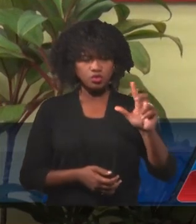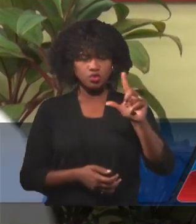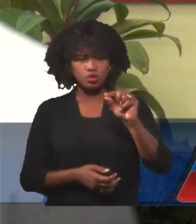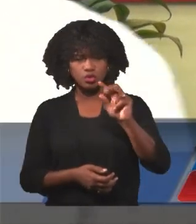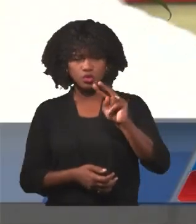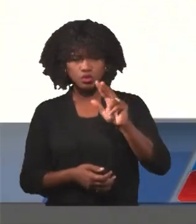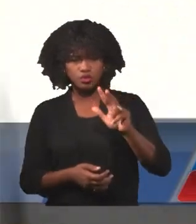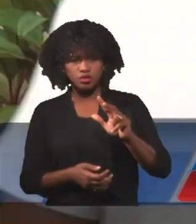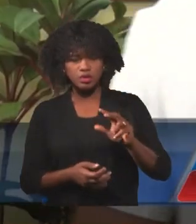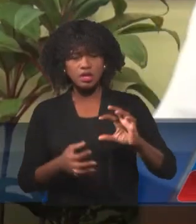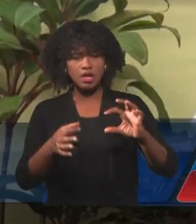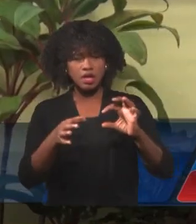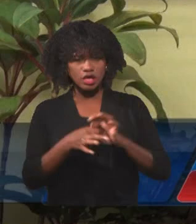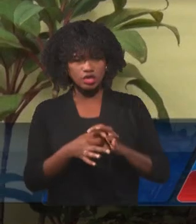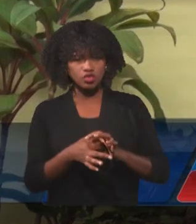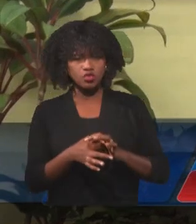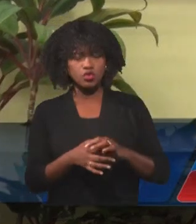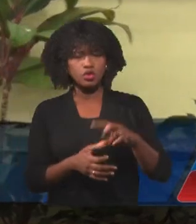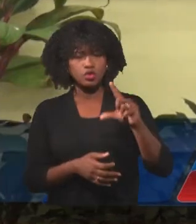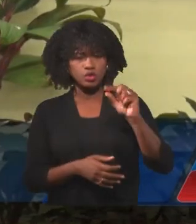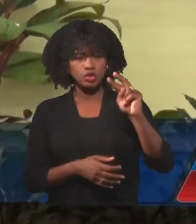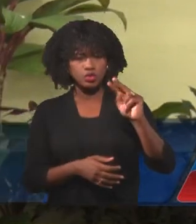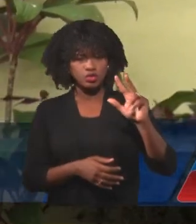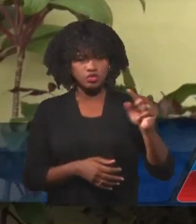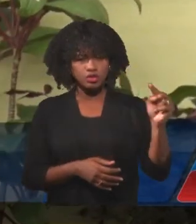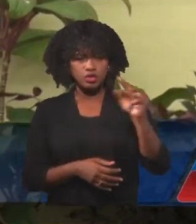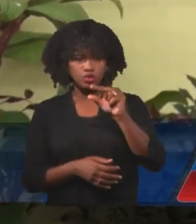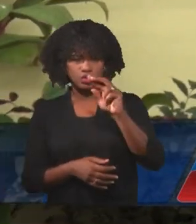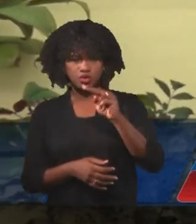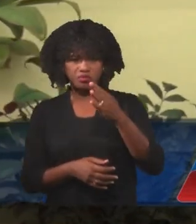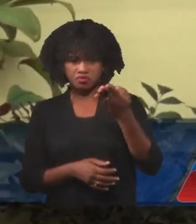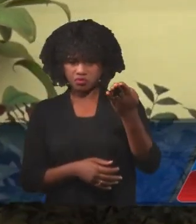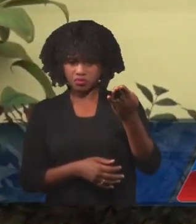and joined third in Form 5, 2023-2024.